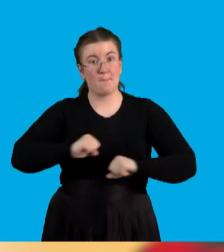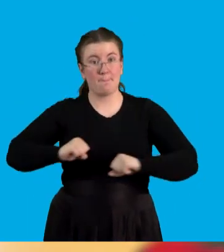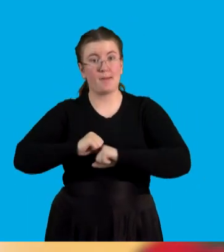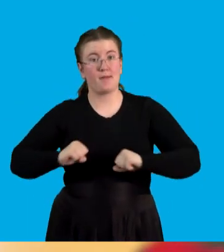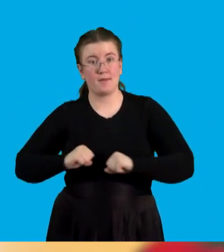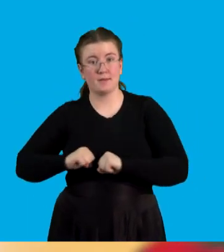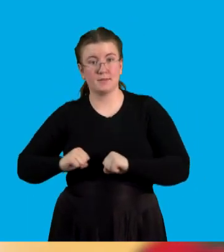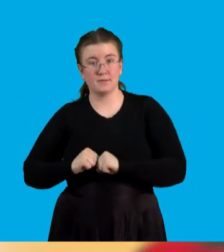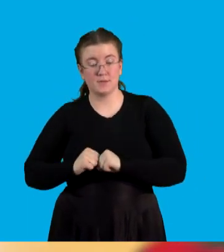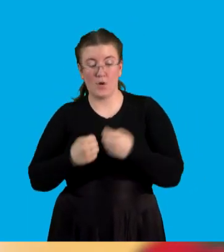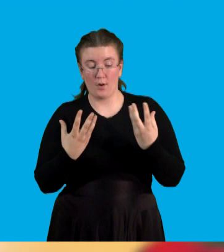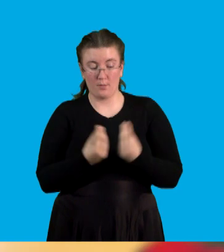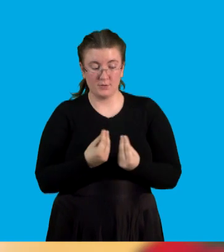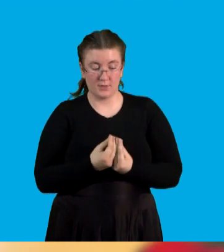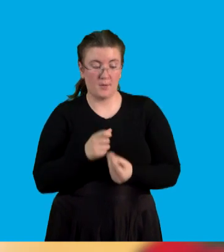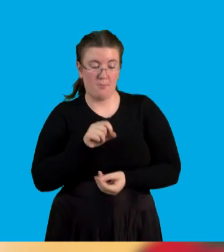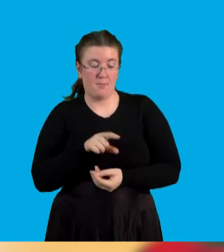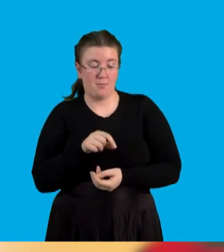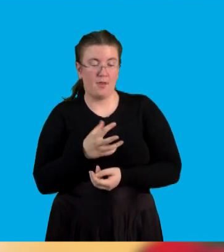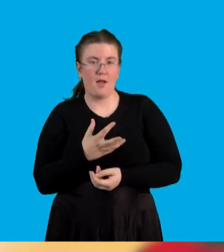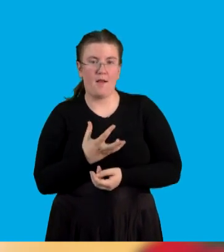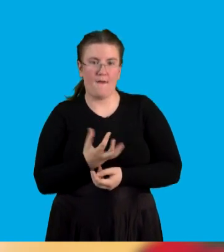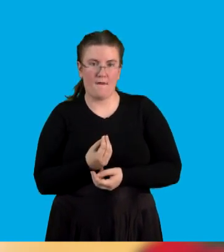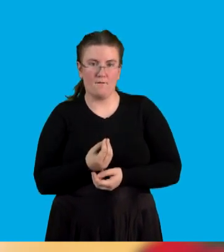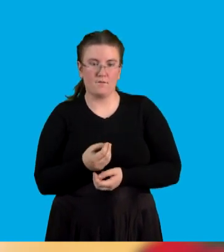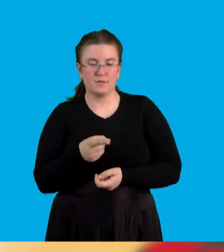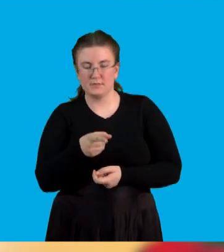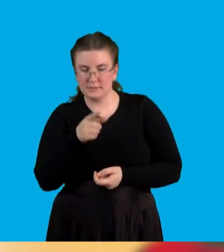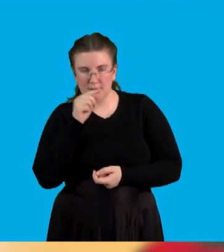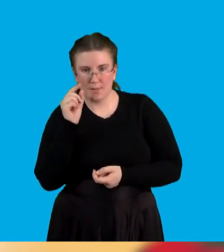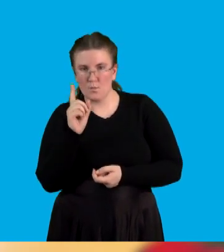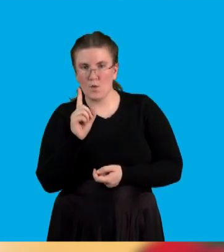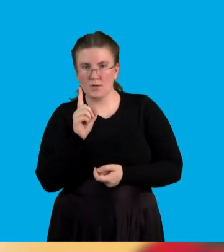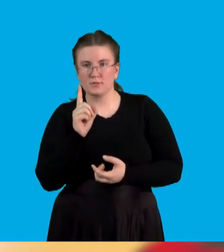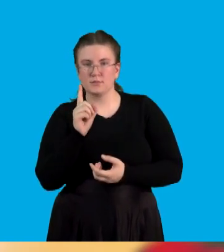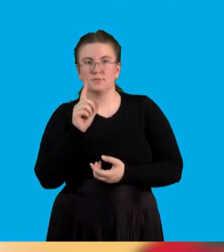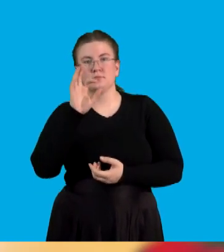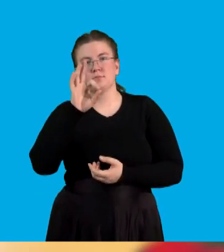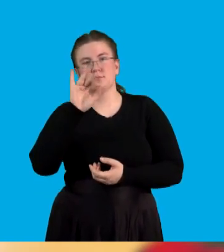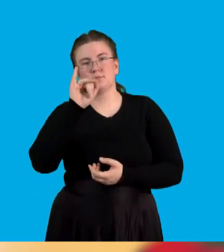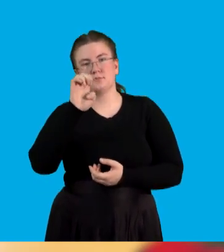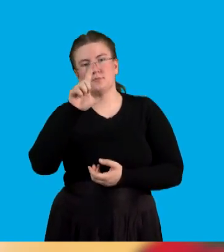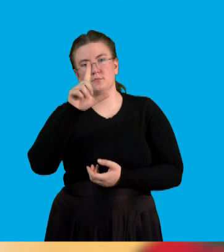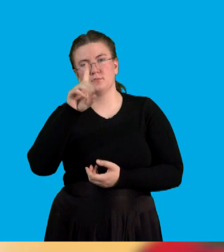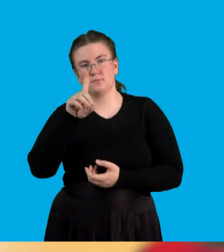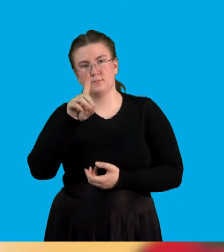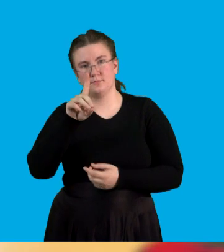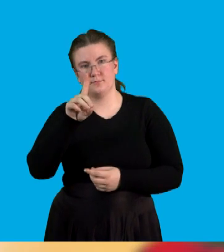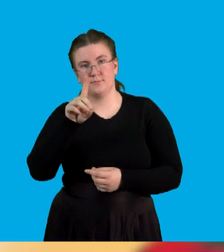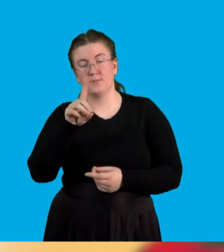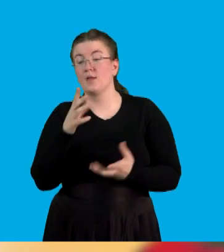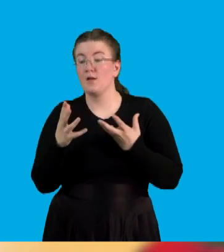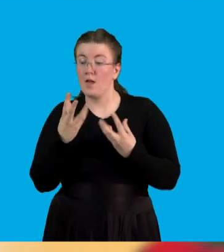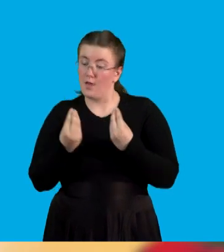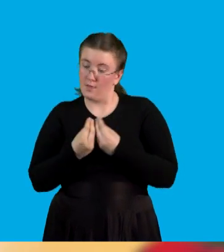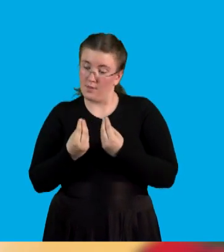that an object has around itself, it is called a field. And then anything that is around or in